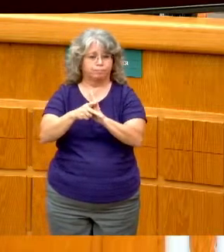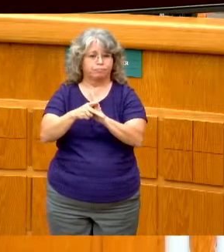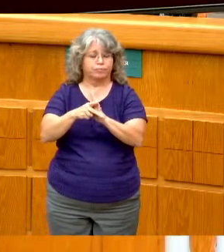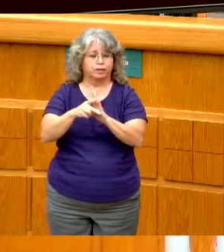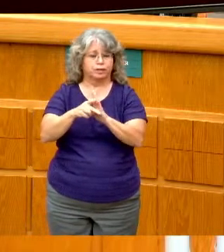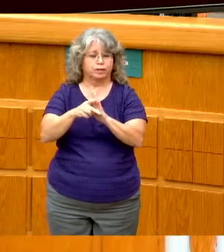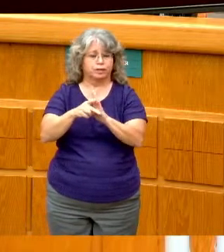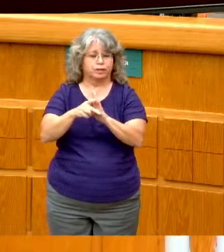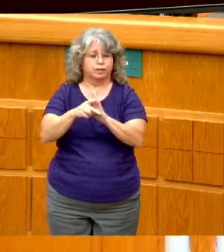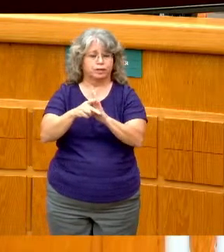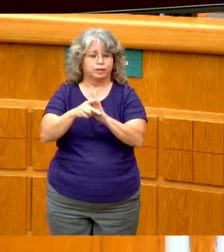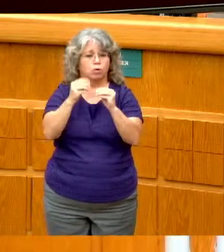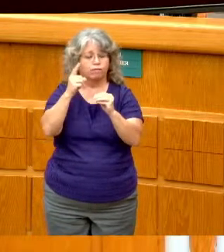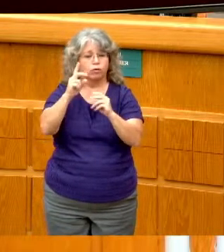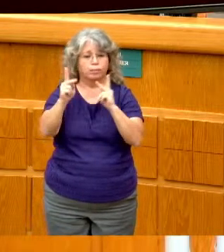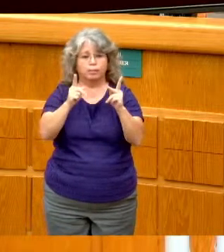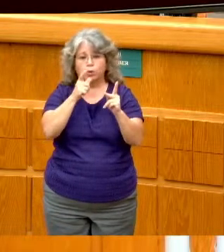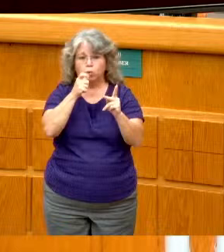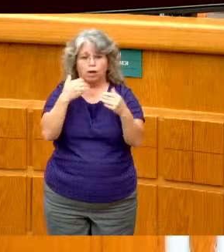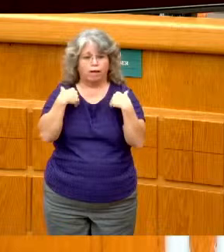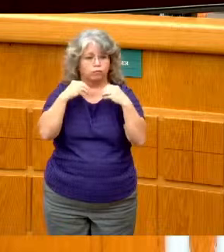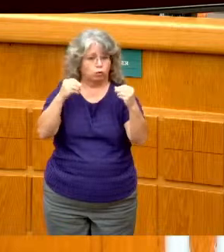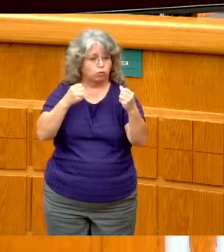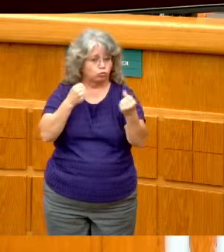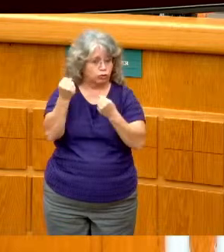to receive a vaccine.